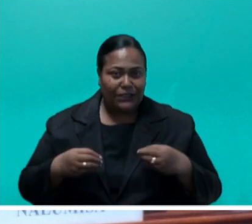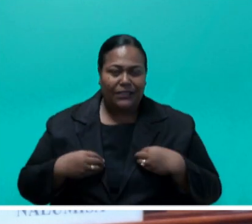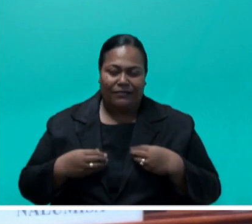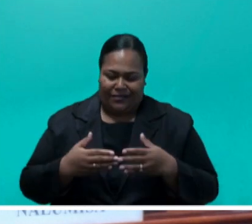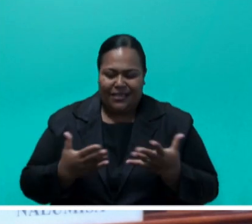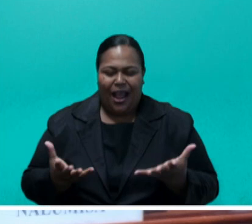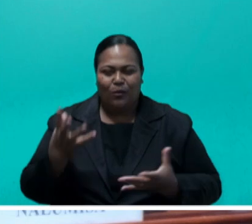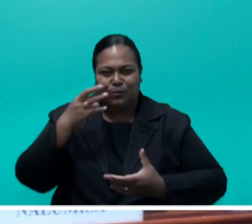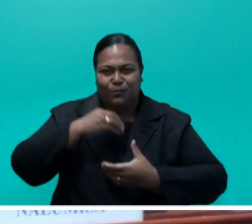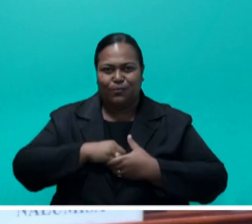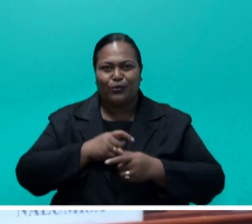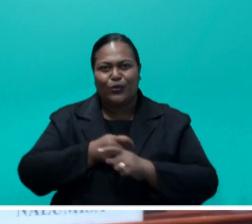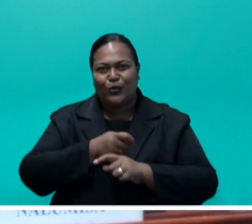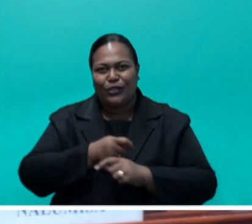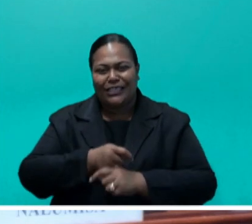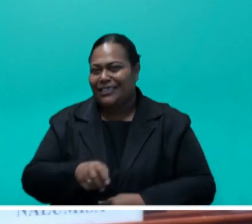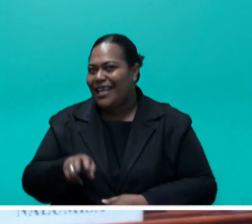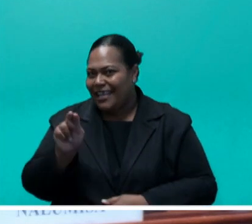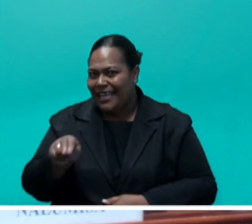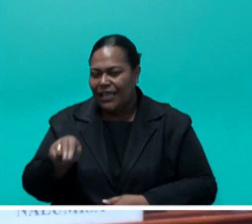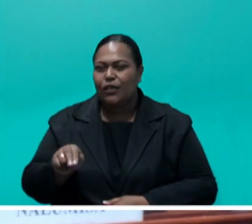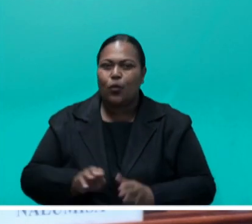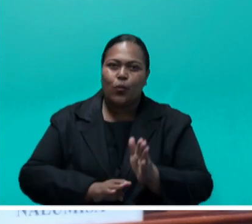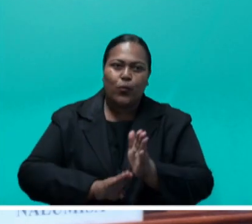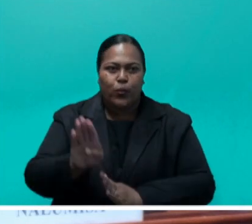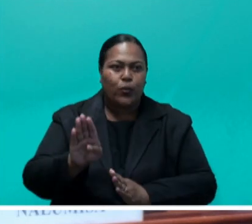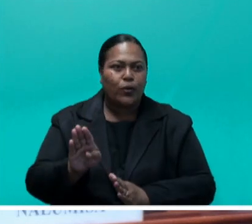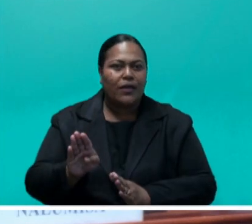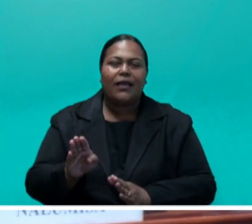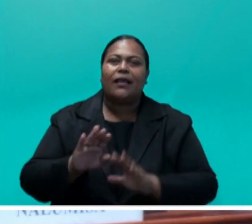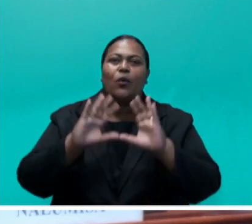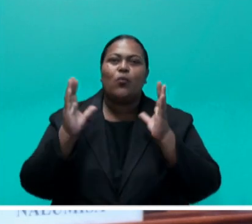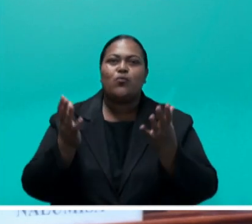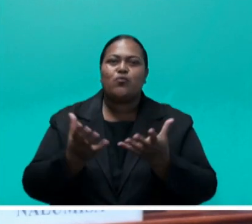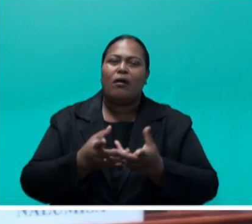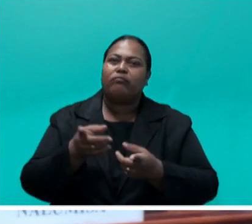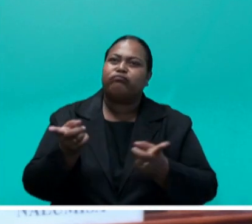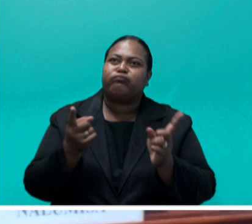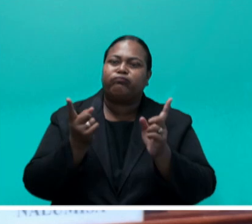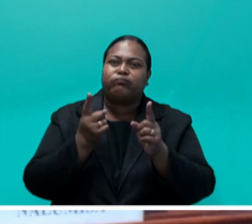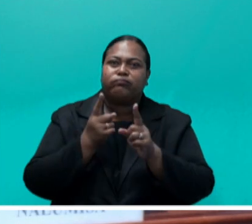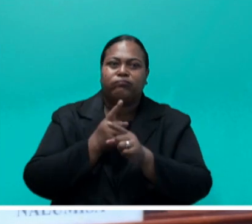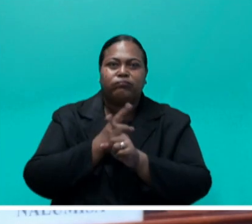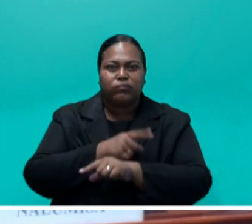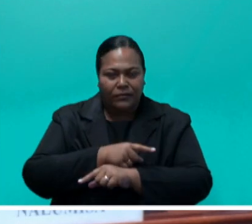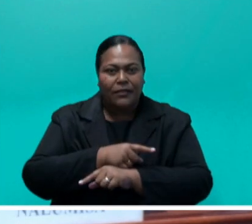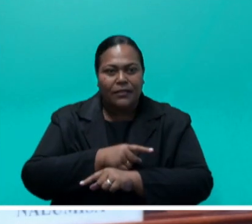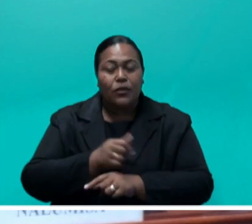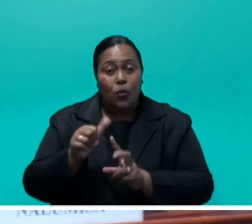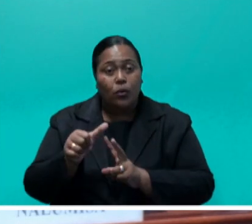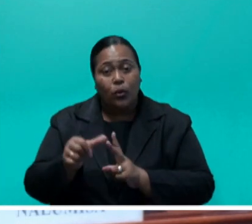necessary to thrive in an ever-evolving world, while also contributing